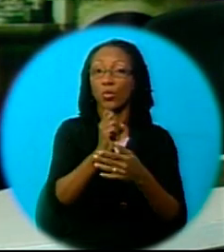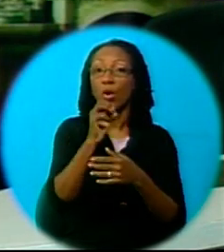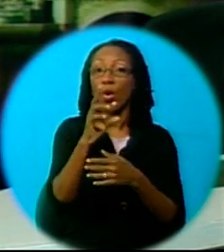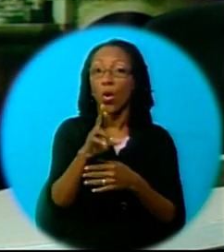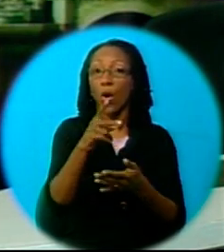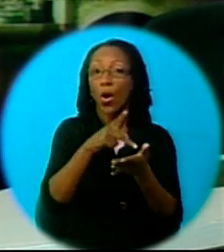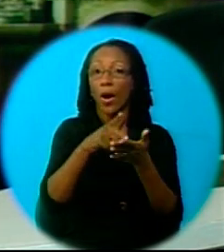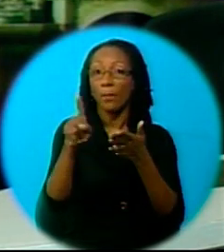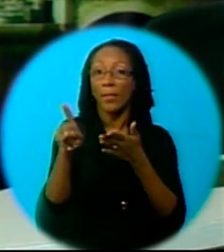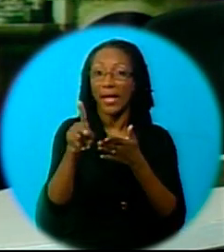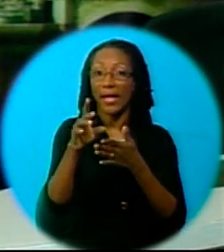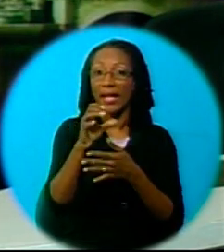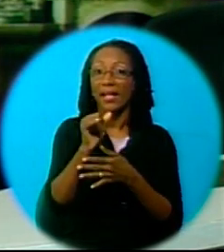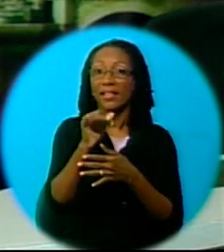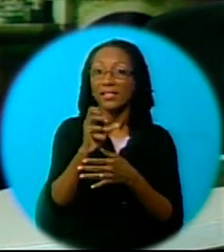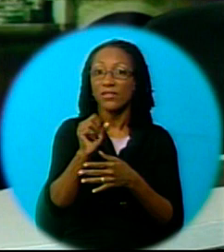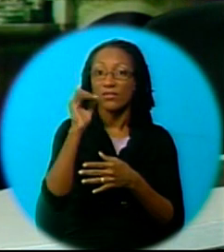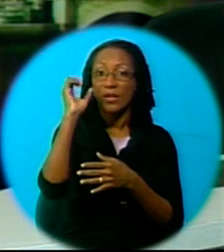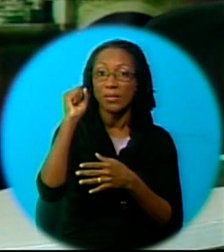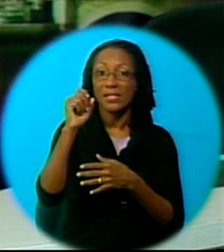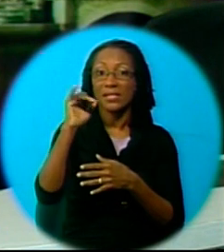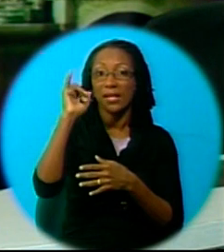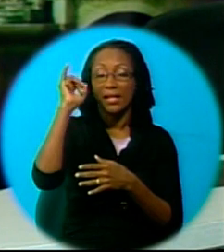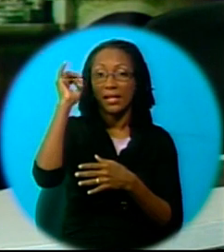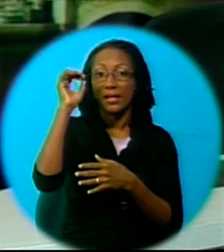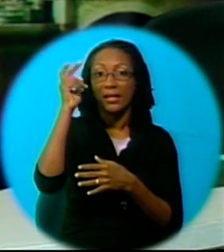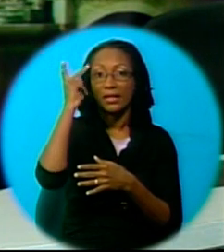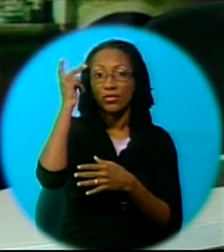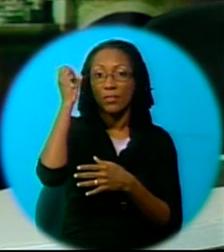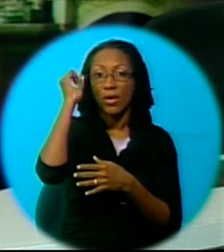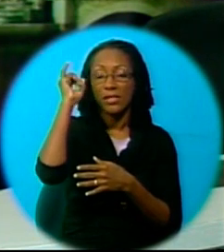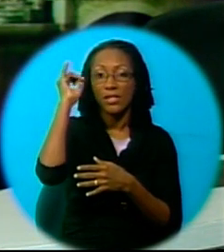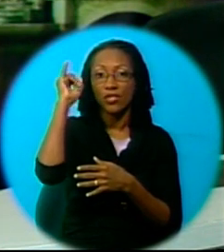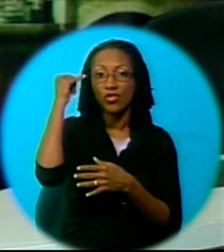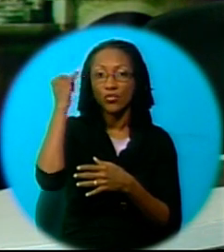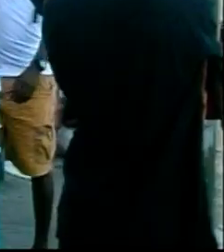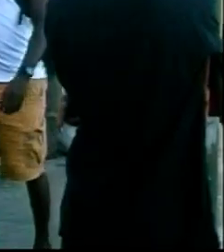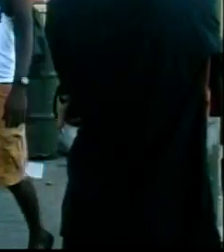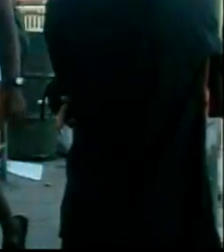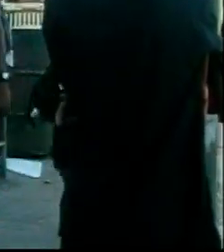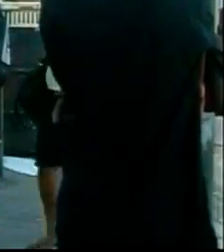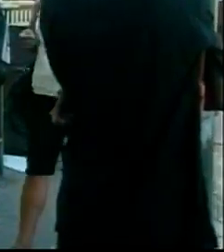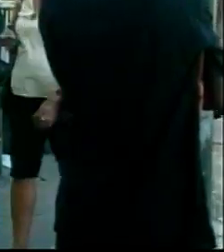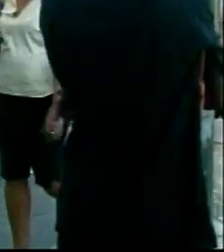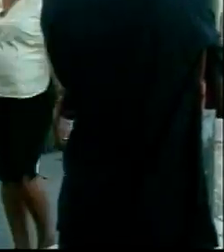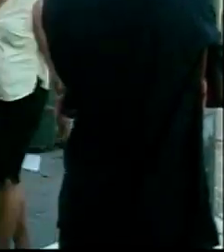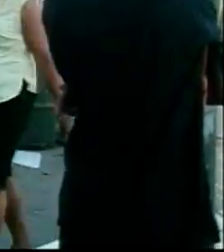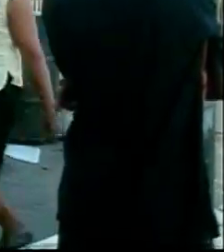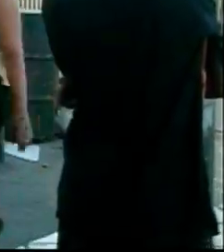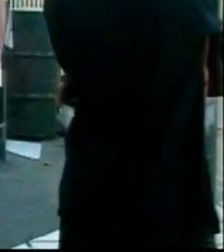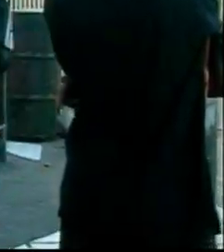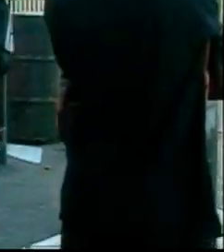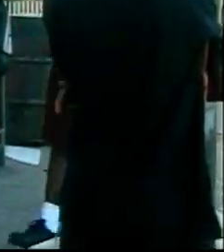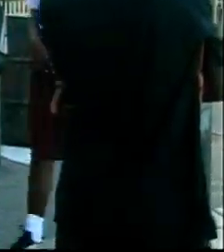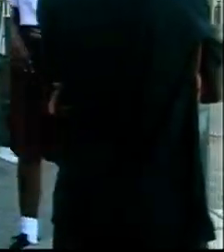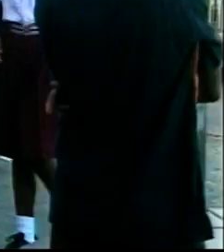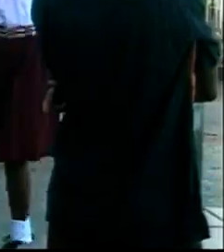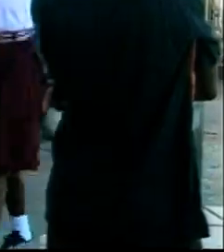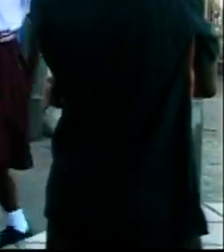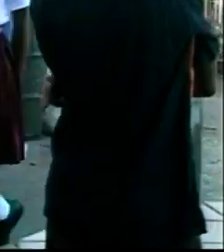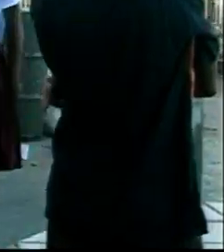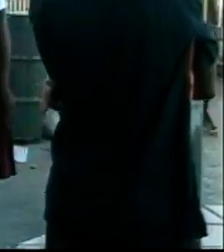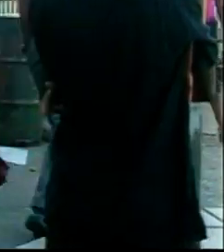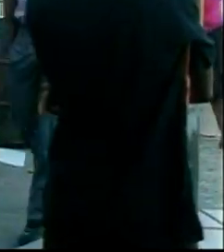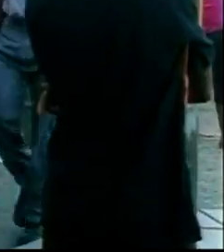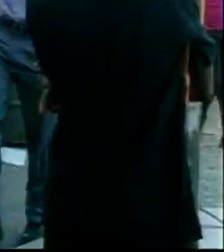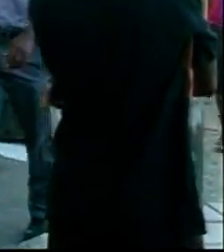Singis, who was in the terminal for this first day of school. From as early as 7, students filed into the Fairchild Street